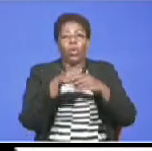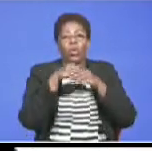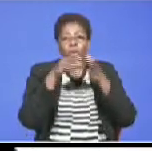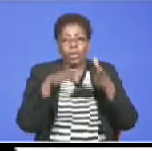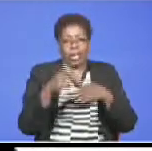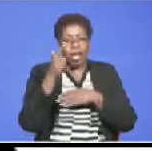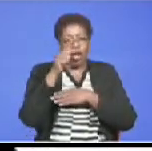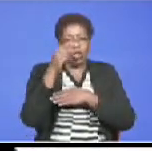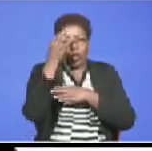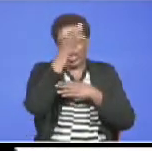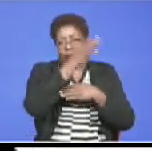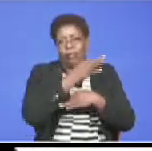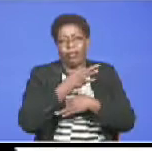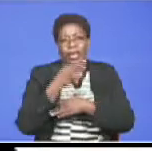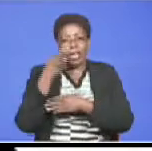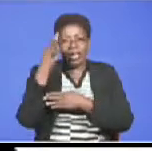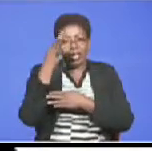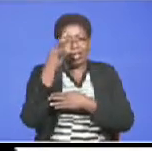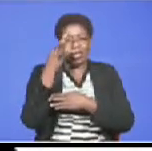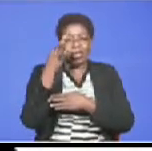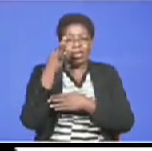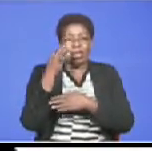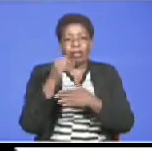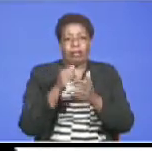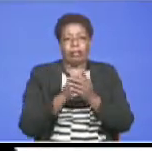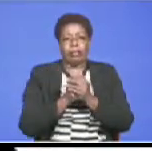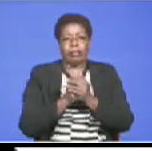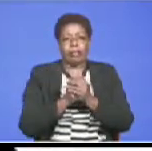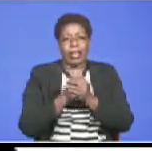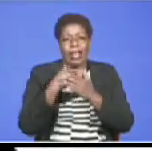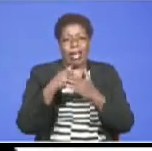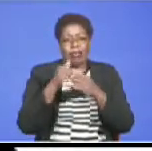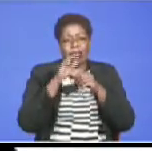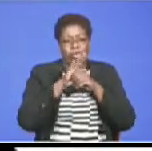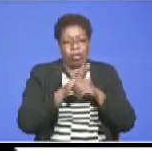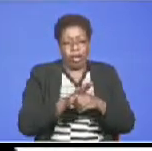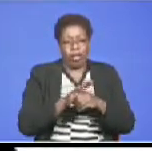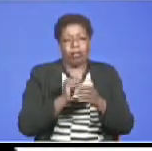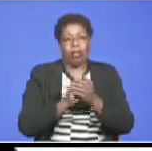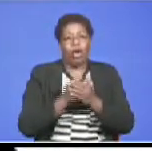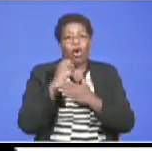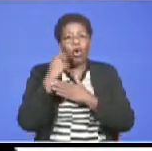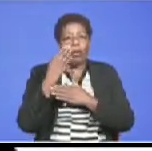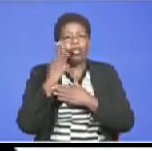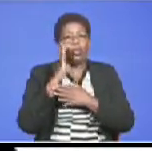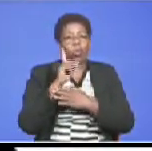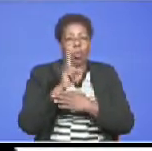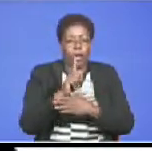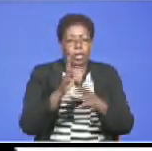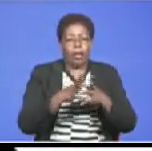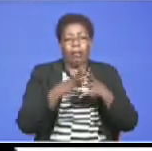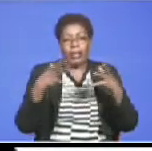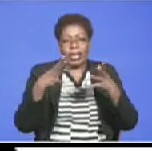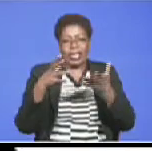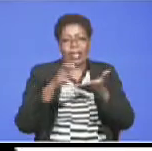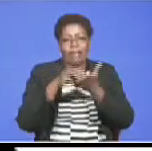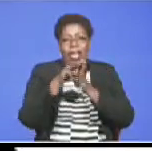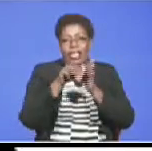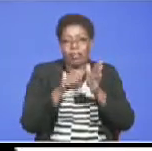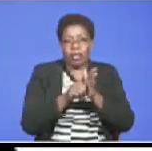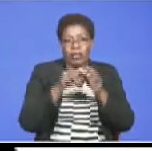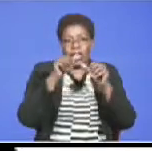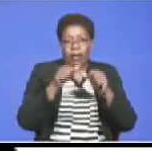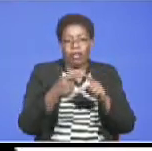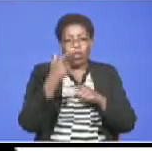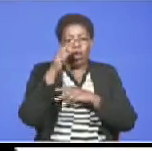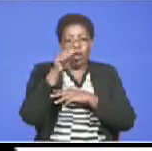And that look on their face, you know, that despair. A home is one of your greatest investment. And to be